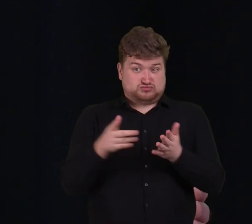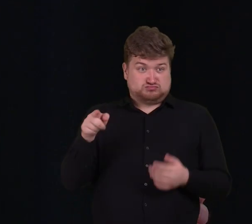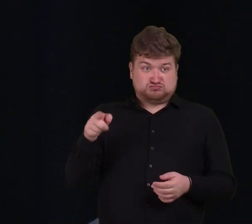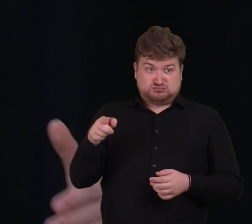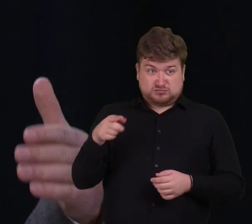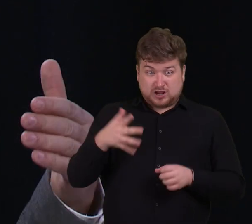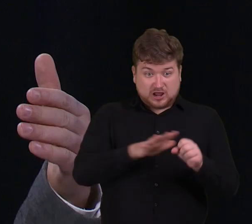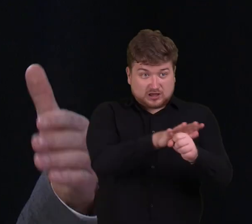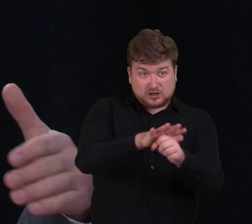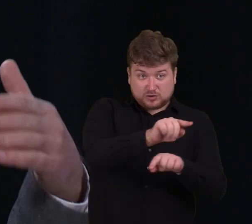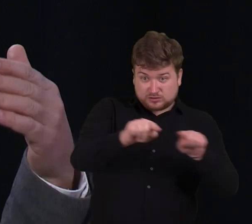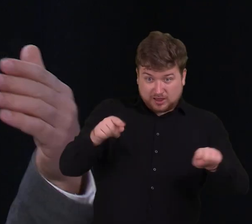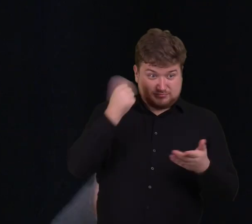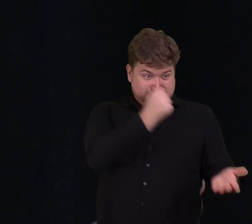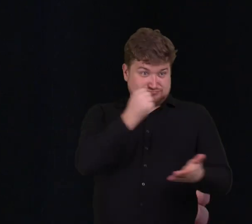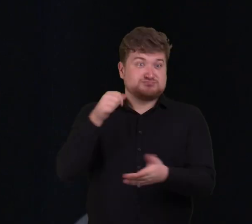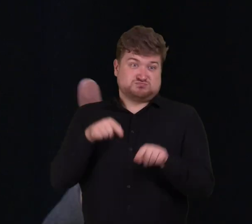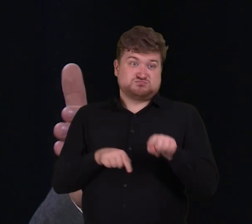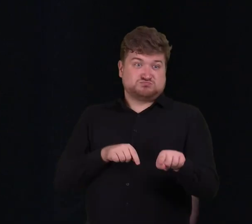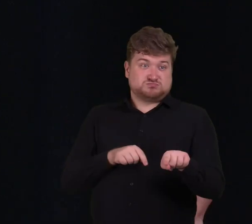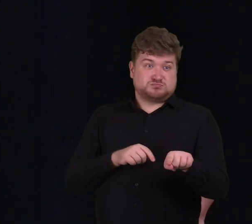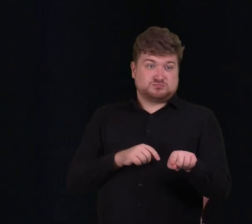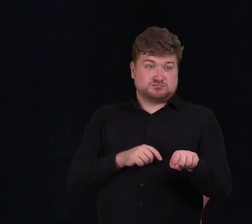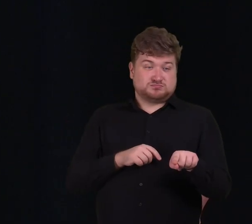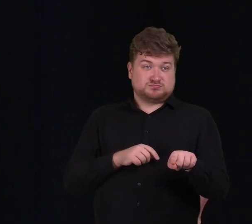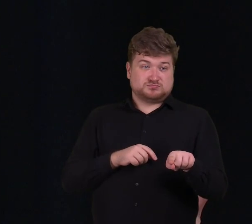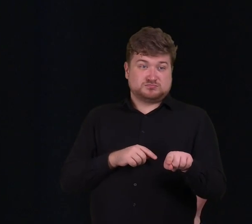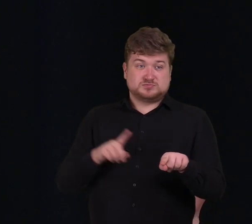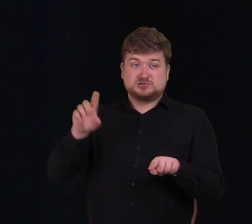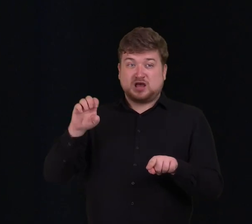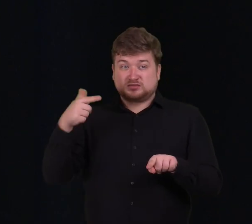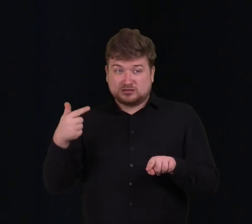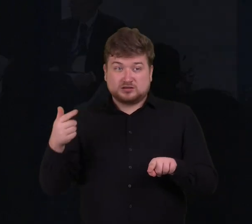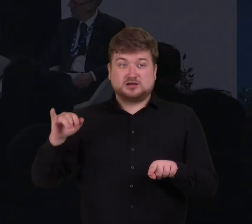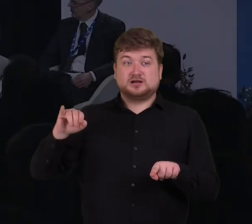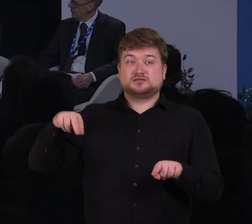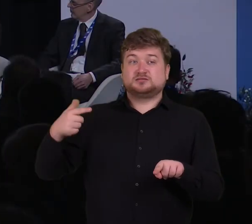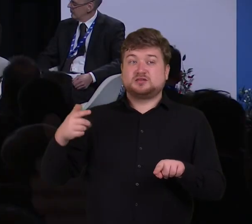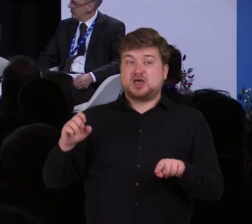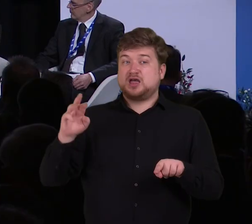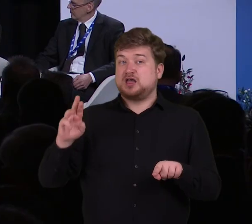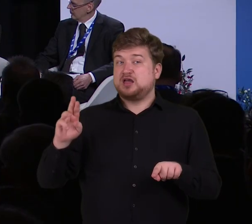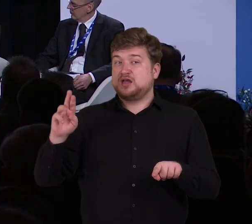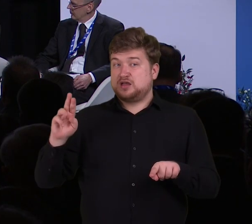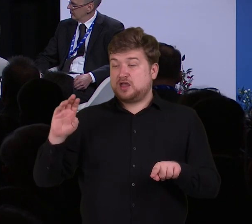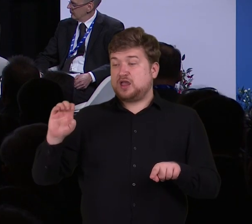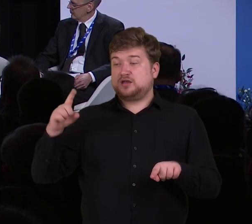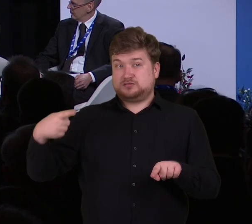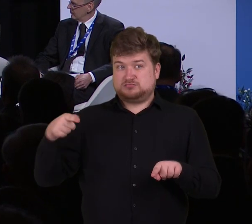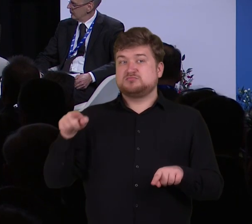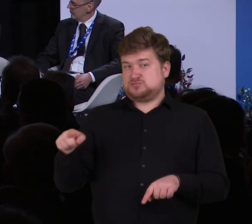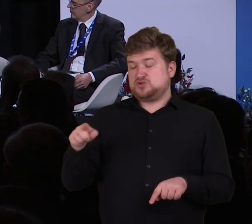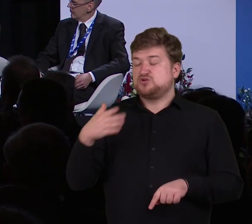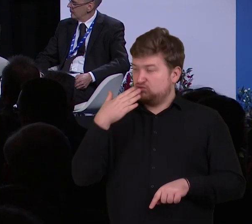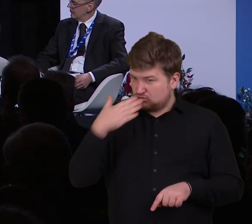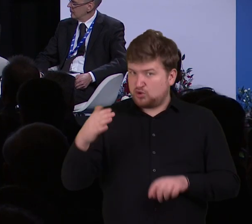authorities or this obligatory to use those instruments into the program? Okay. No, they're very that's the choice of the region if